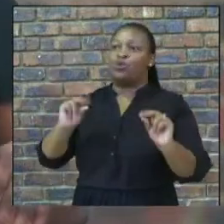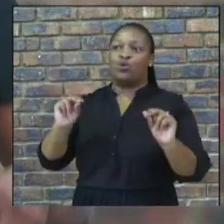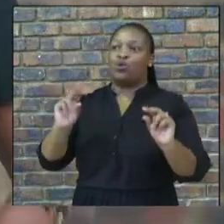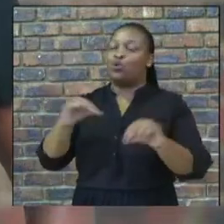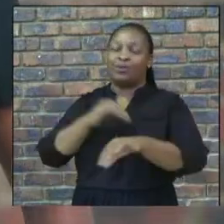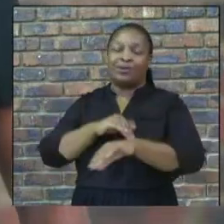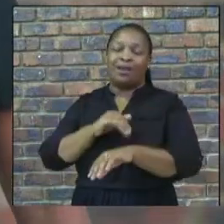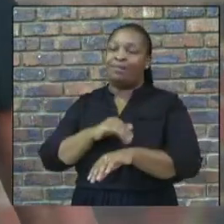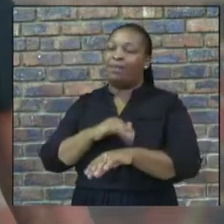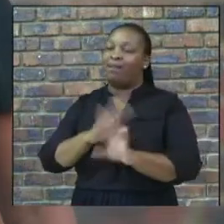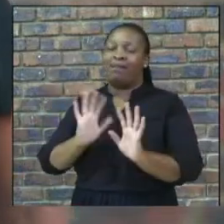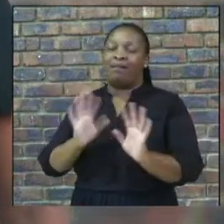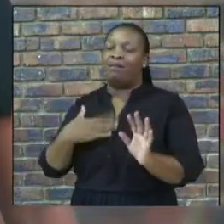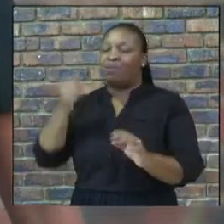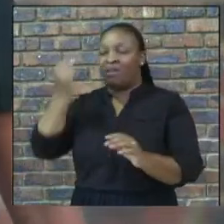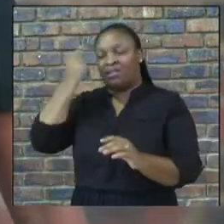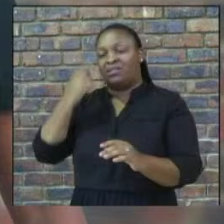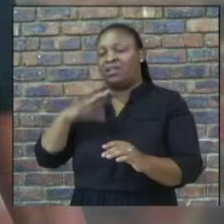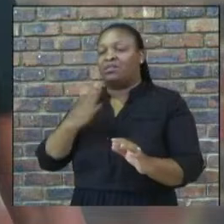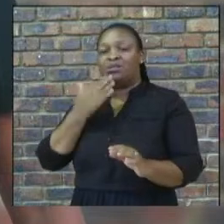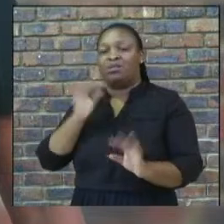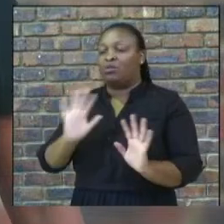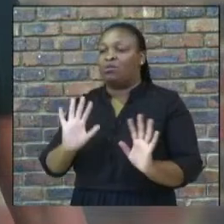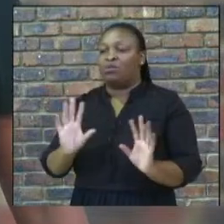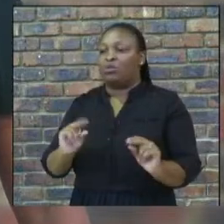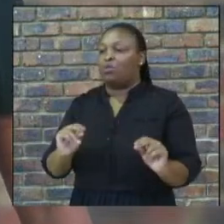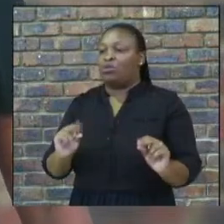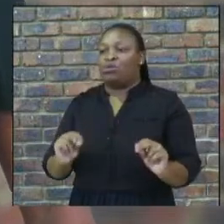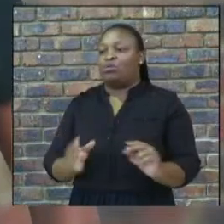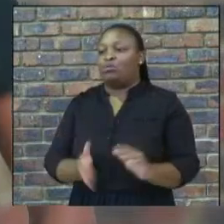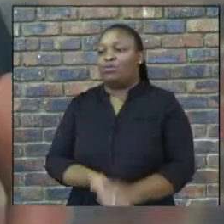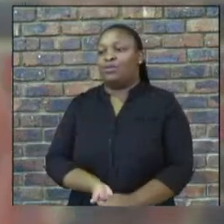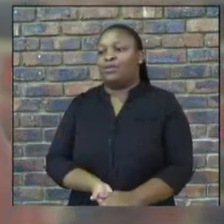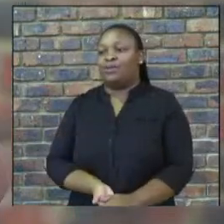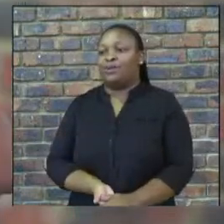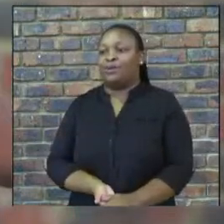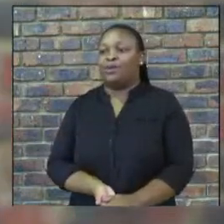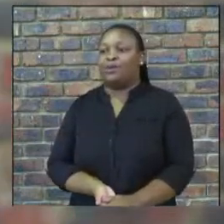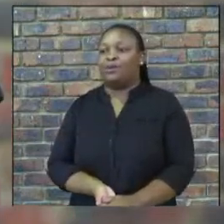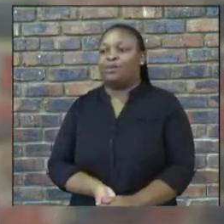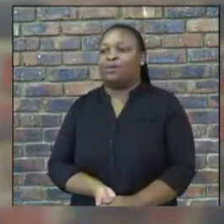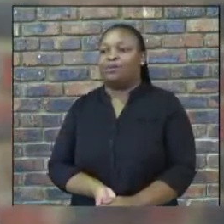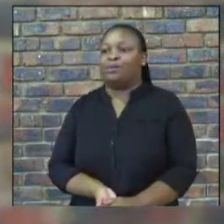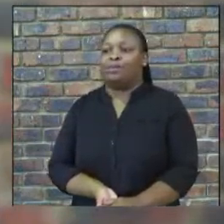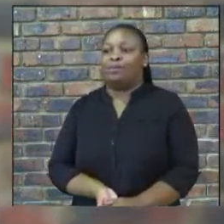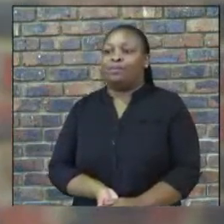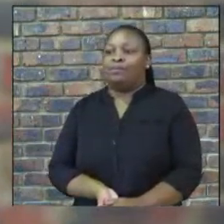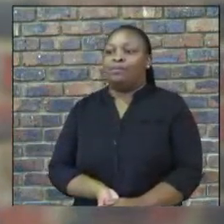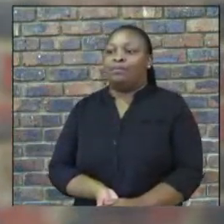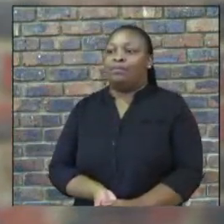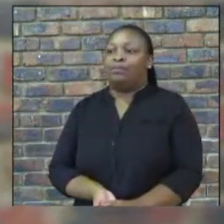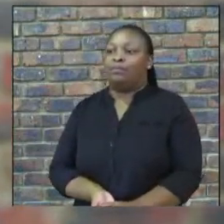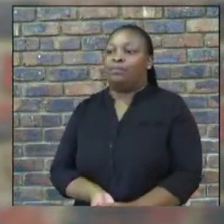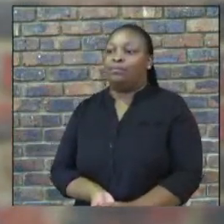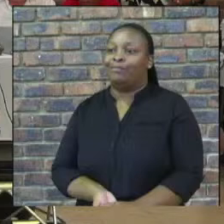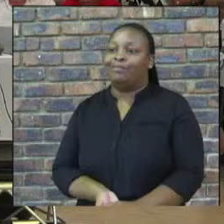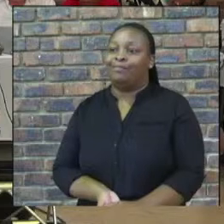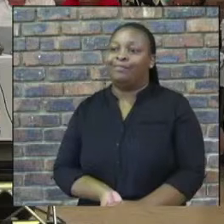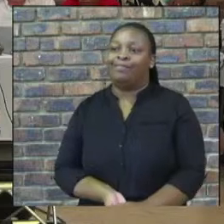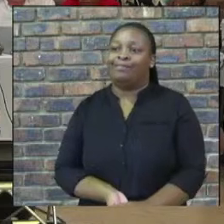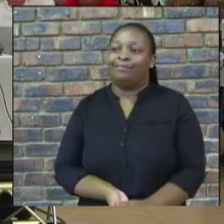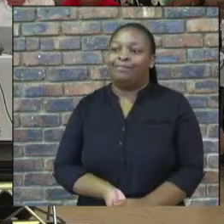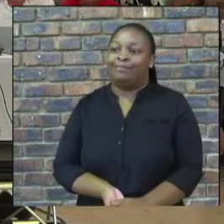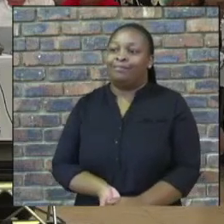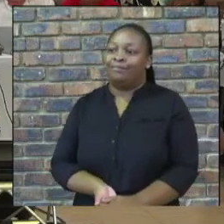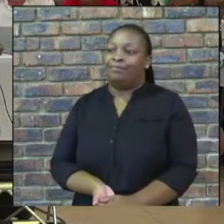Ah, o ka re ba utlwile ntate. O ka re ba utlwile. Akere? It's okay. A re tse matsogo ka speed ne.